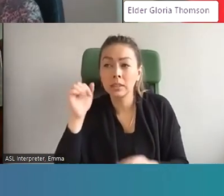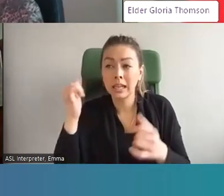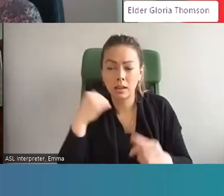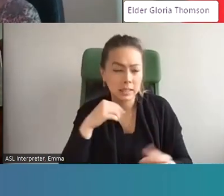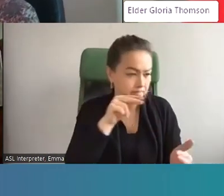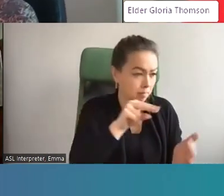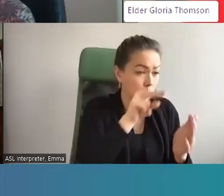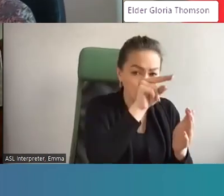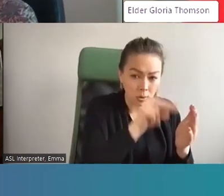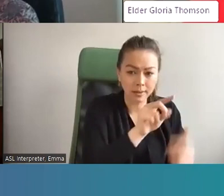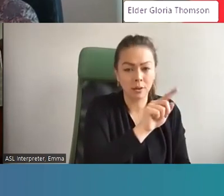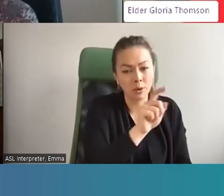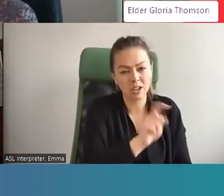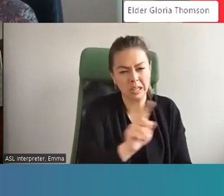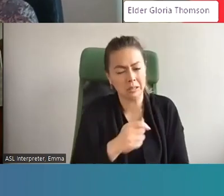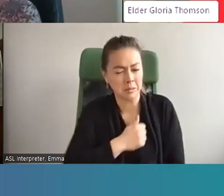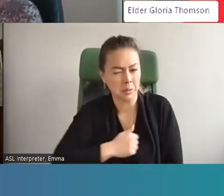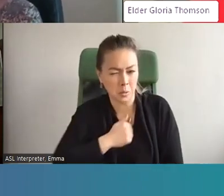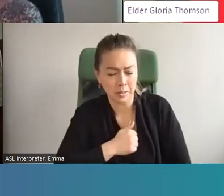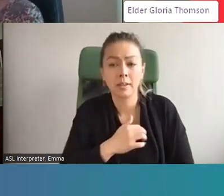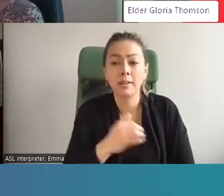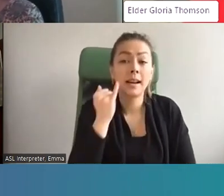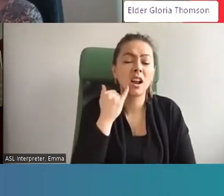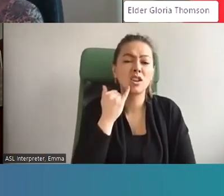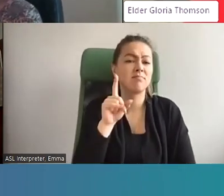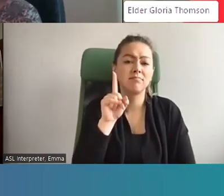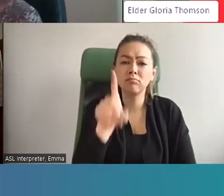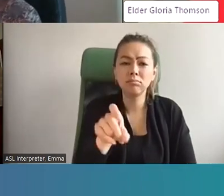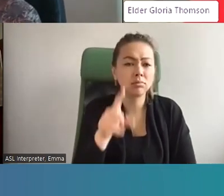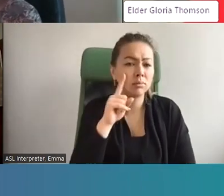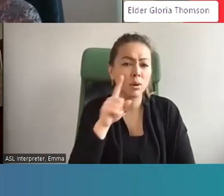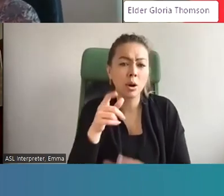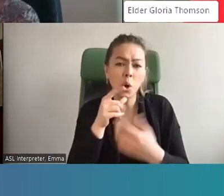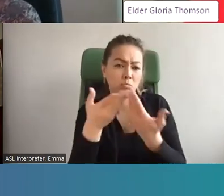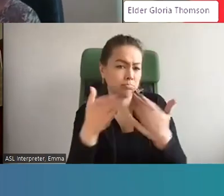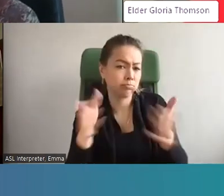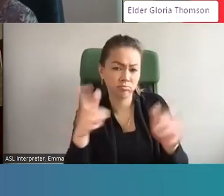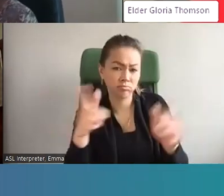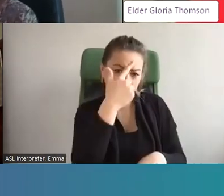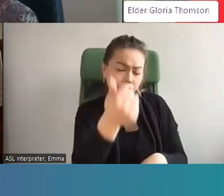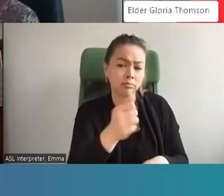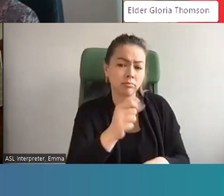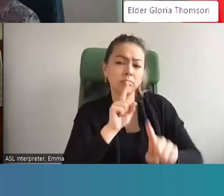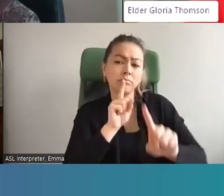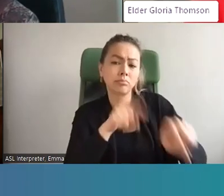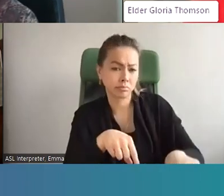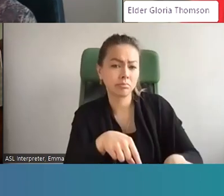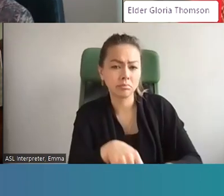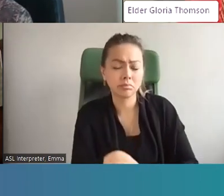question here, and just if anybody would like to answer that, I'm just going to open it up to anybody who would like to answer this